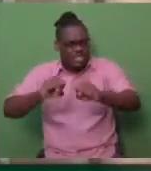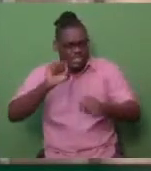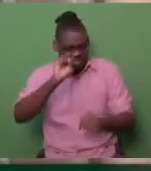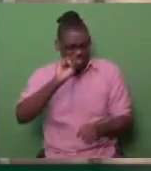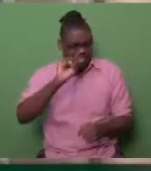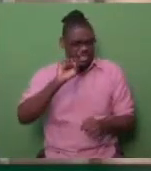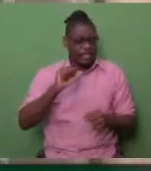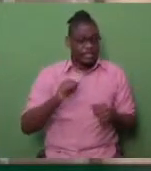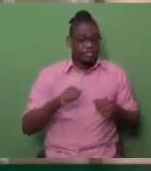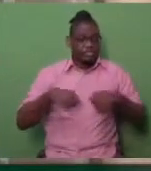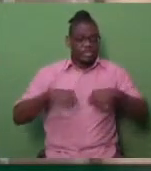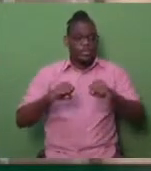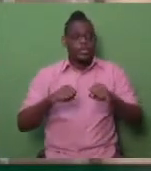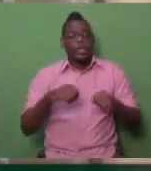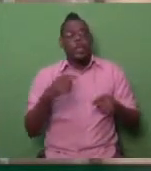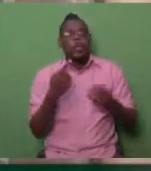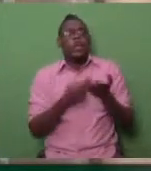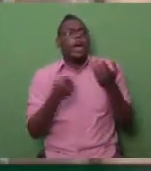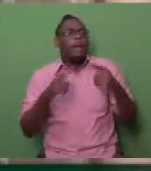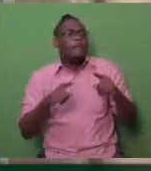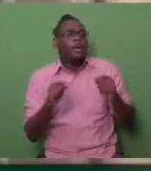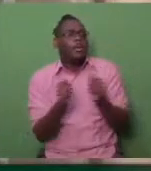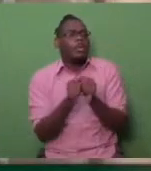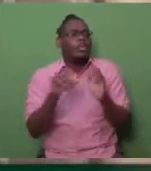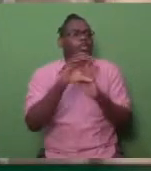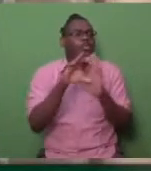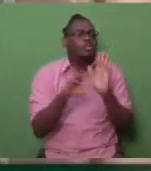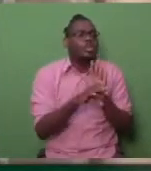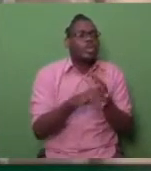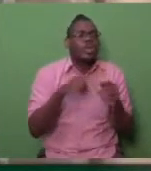contract, you should know that the government is paying